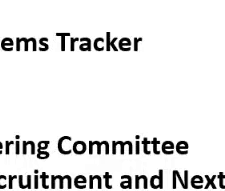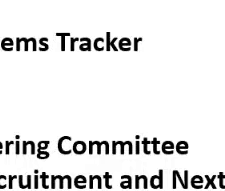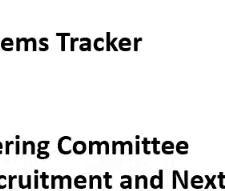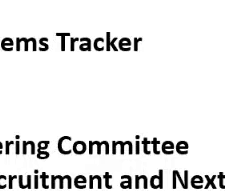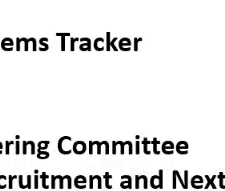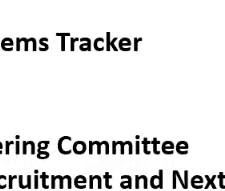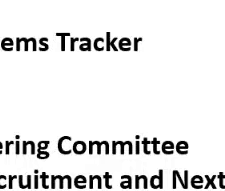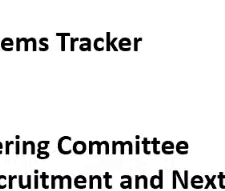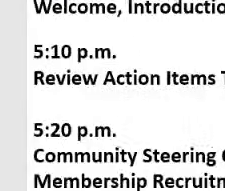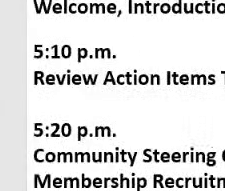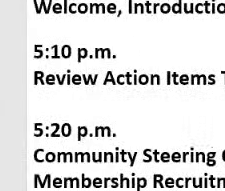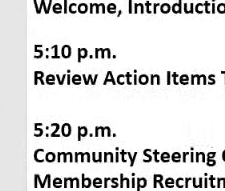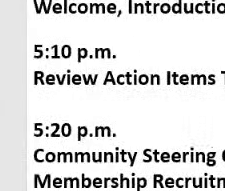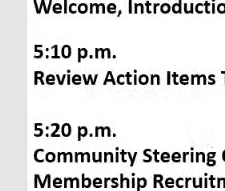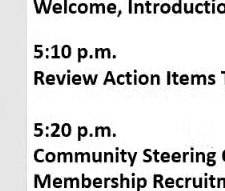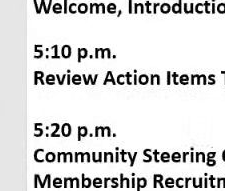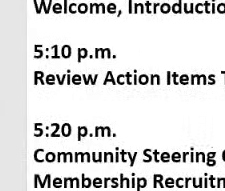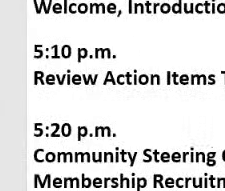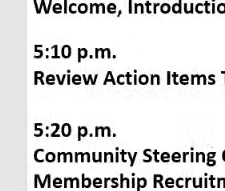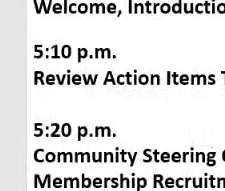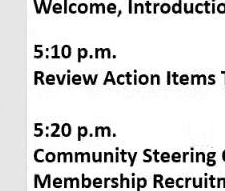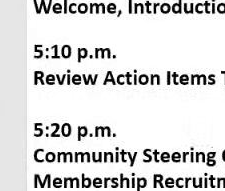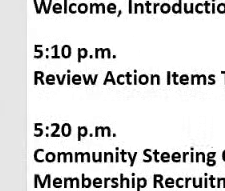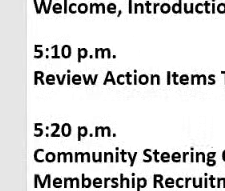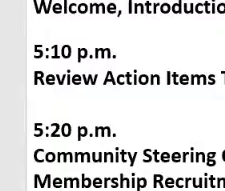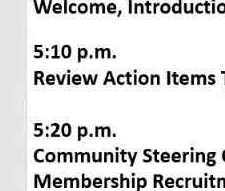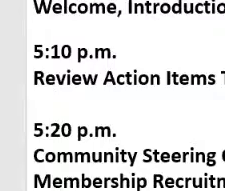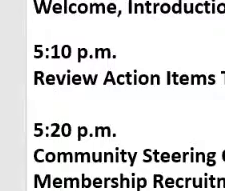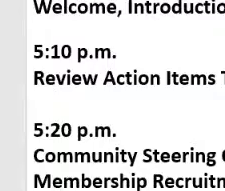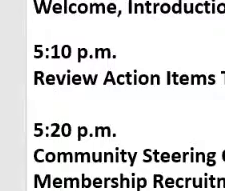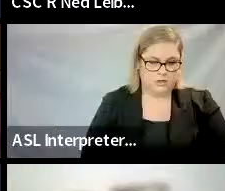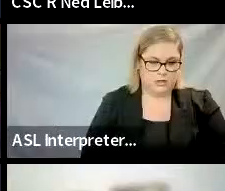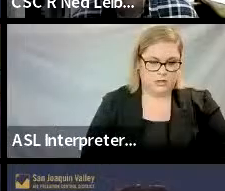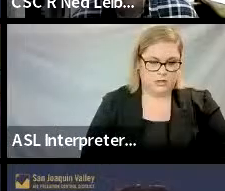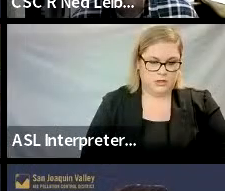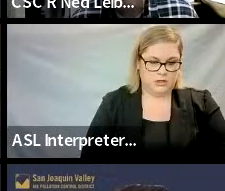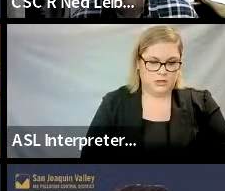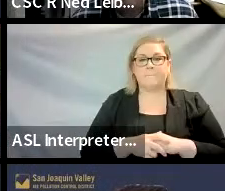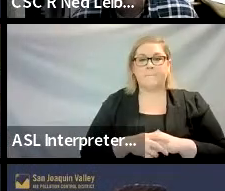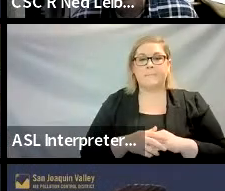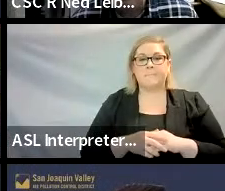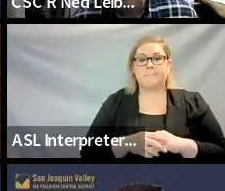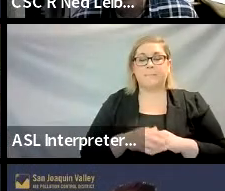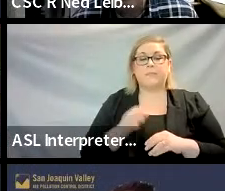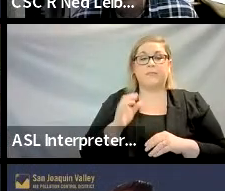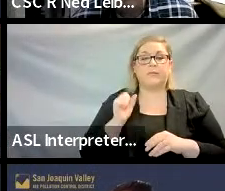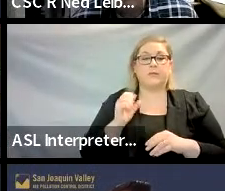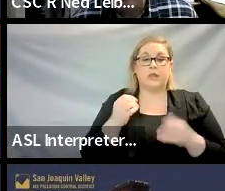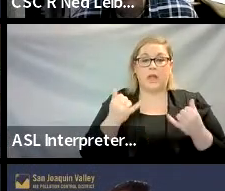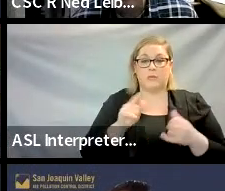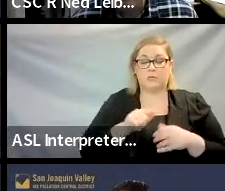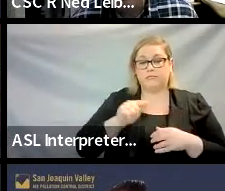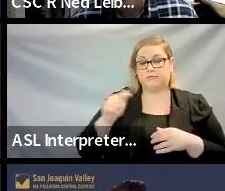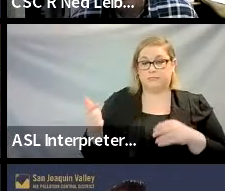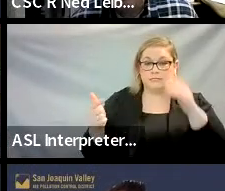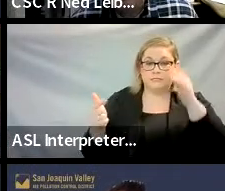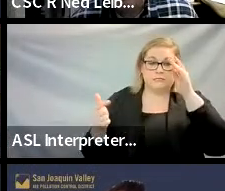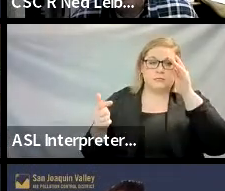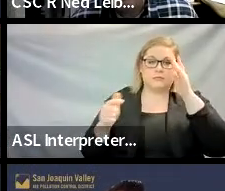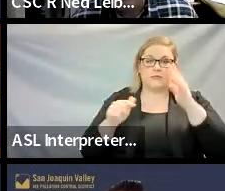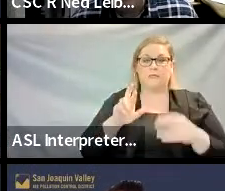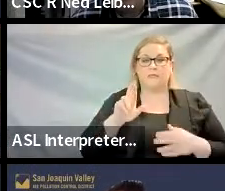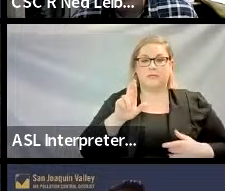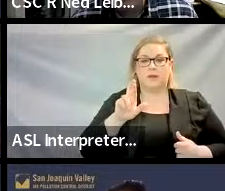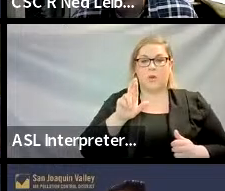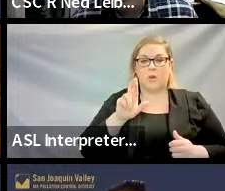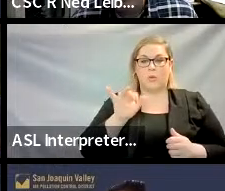those out a week in advance. So with that, I'm actually going to turn it over to Ryan from